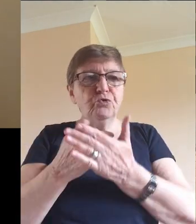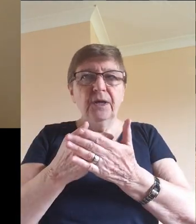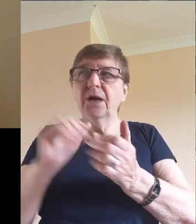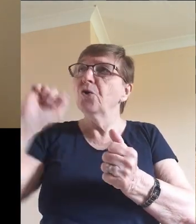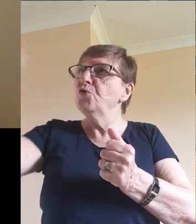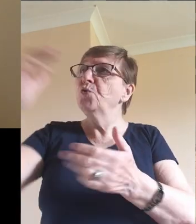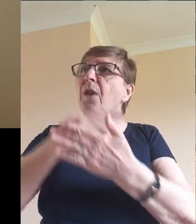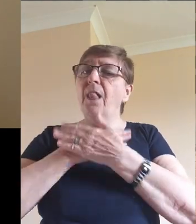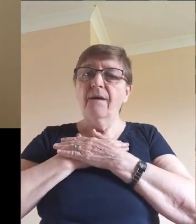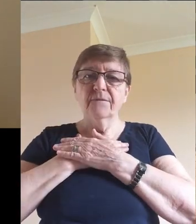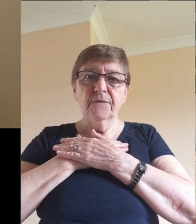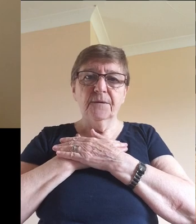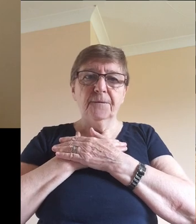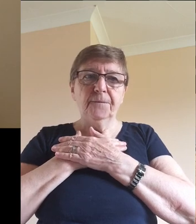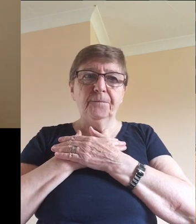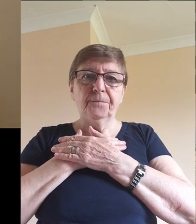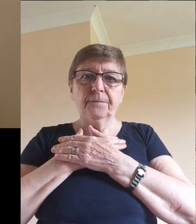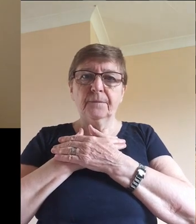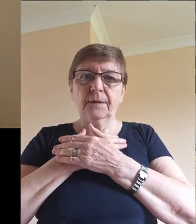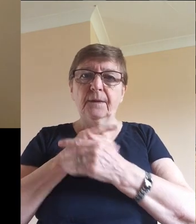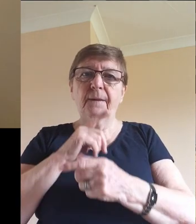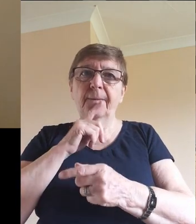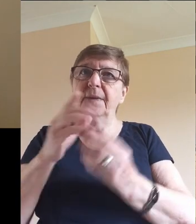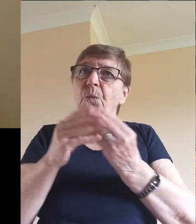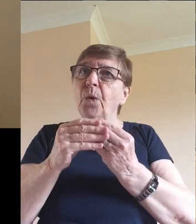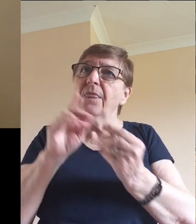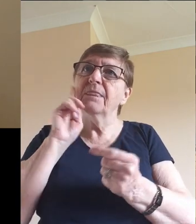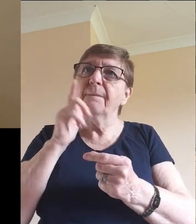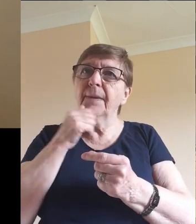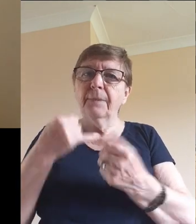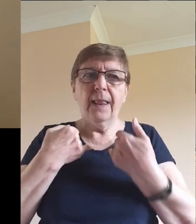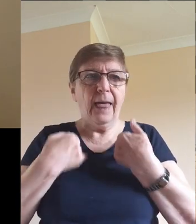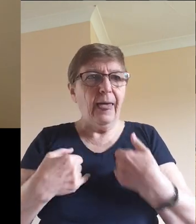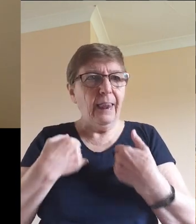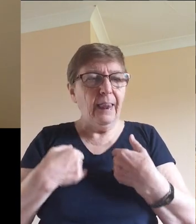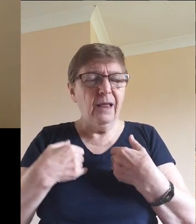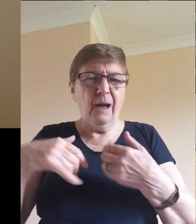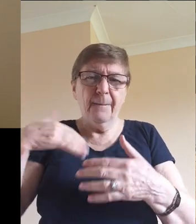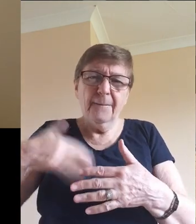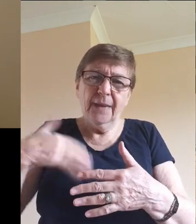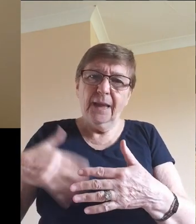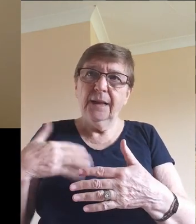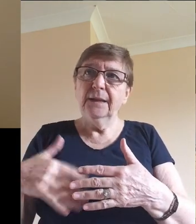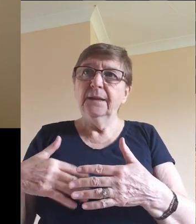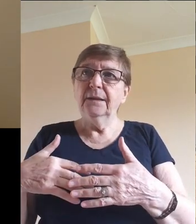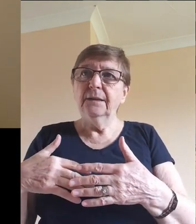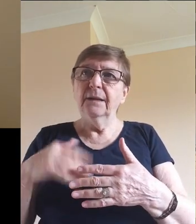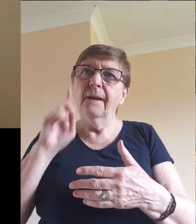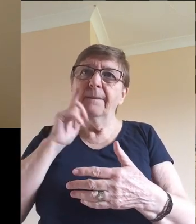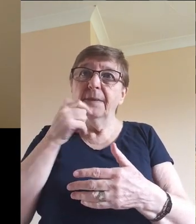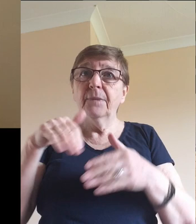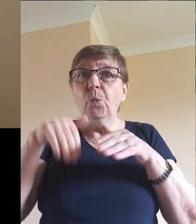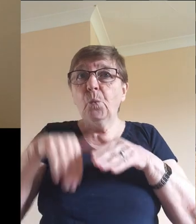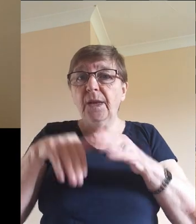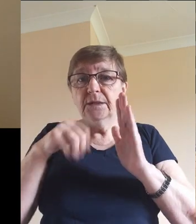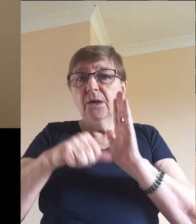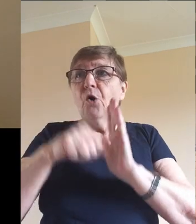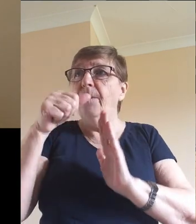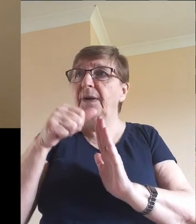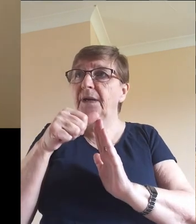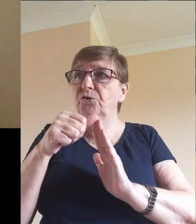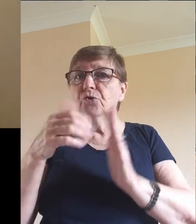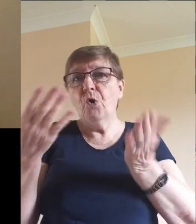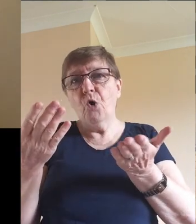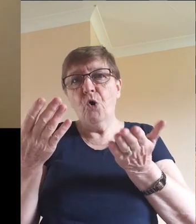Please be with those people who are ill and in pain, those who are waiting on an operation or a consultation or